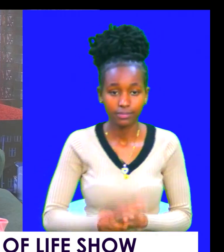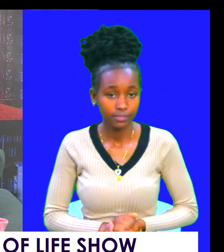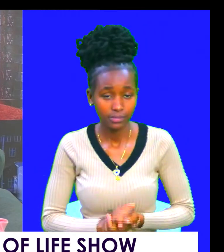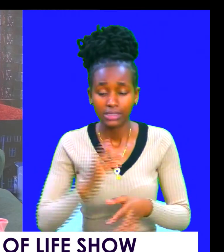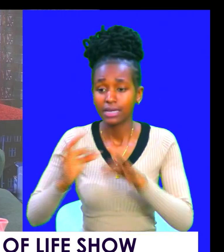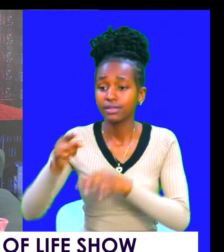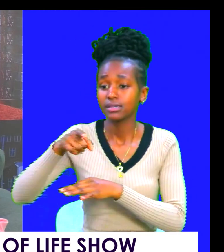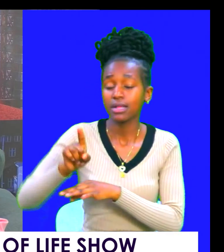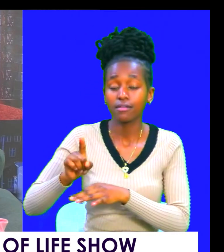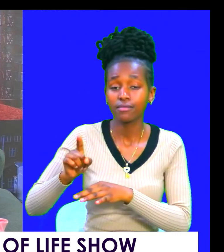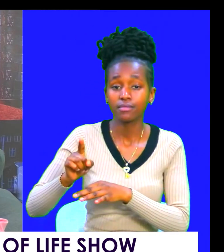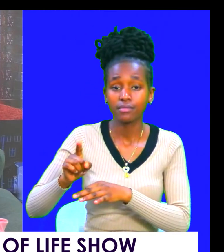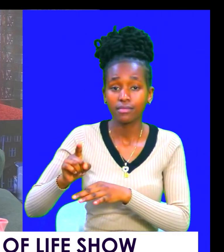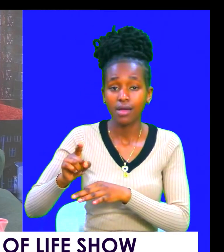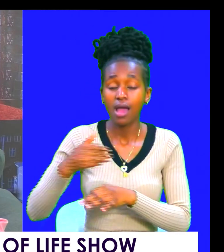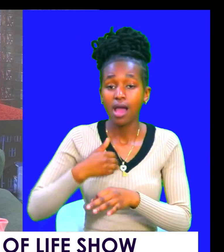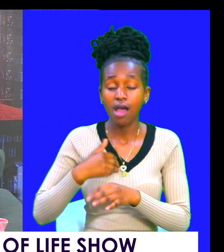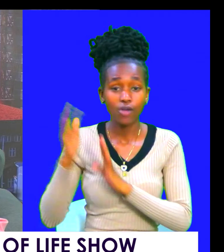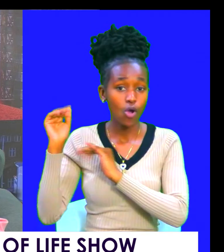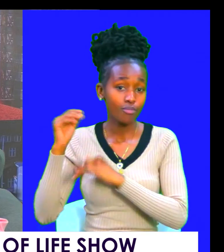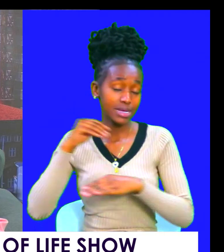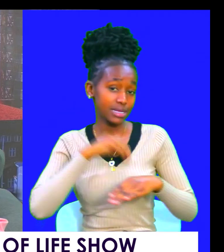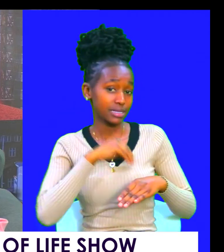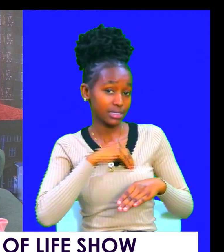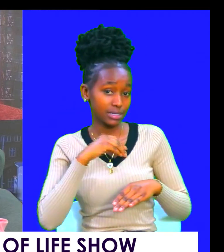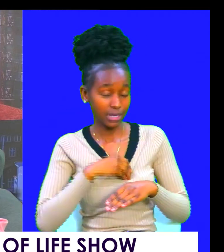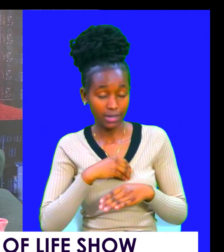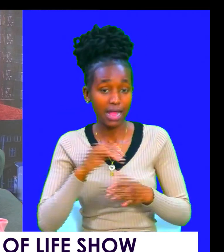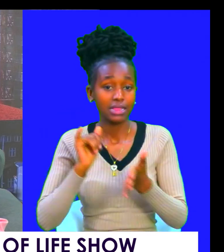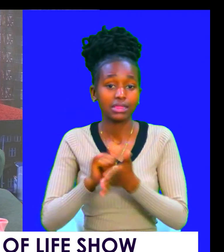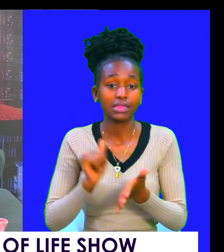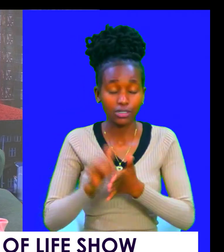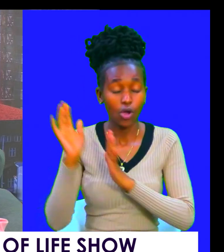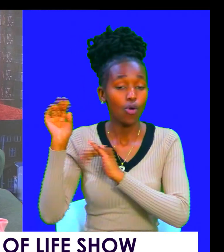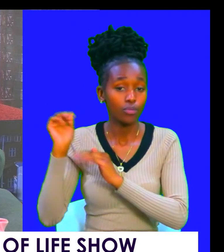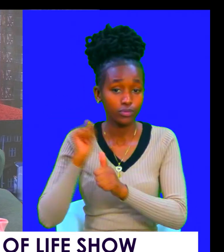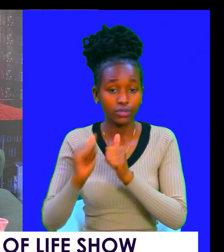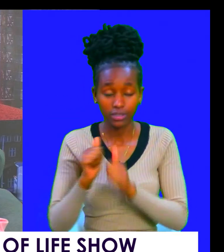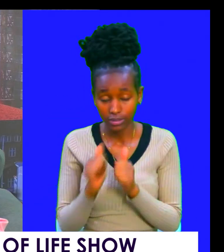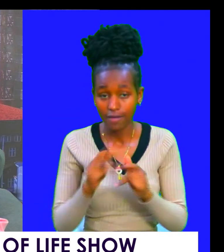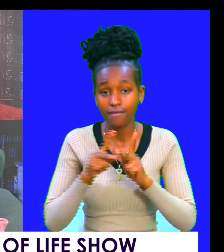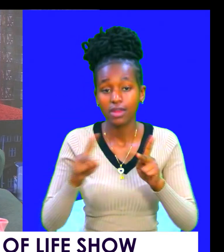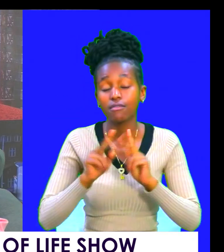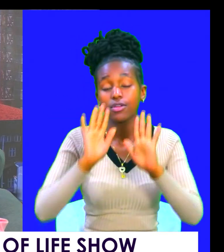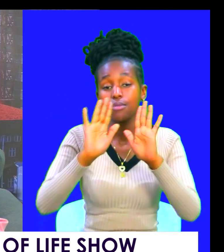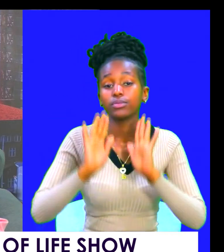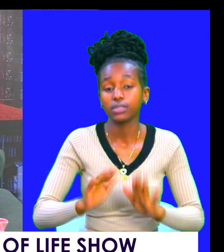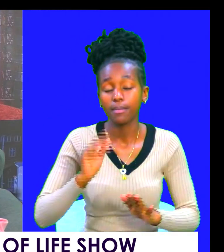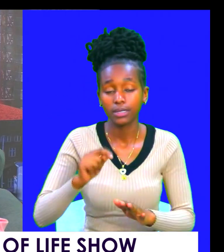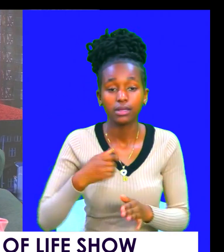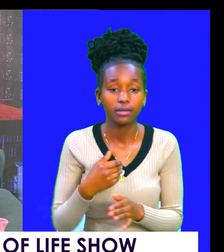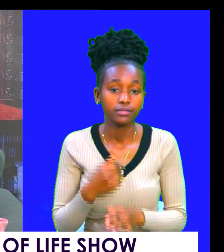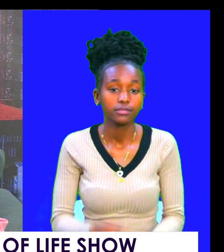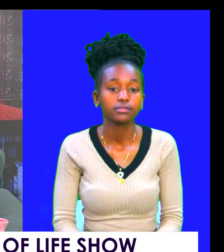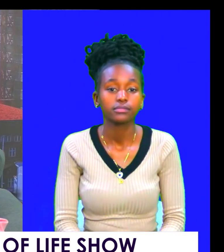only if you regain hope on the inside, that wellspring of hope, let it be rekindled. It